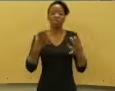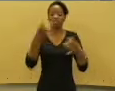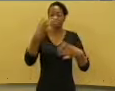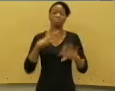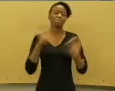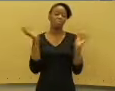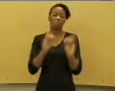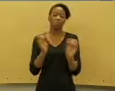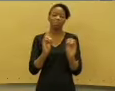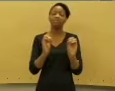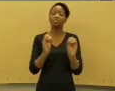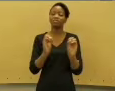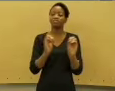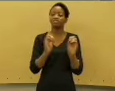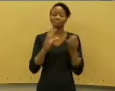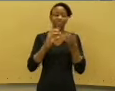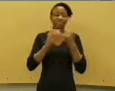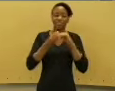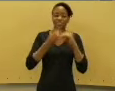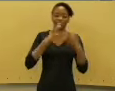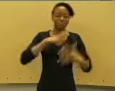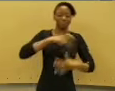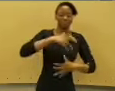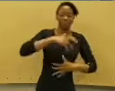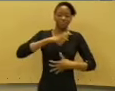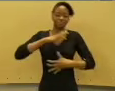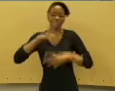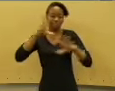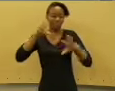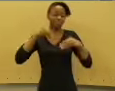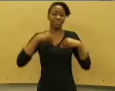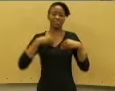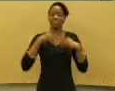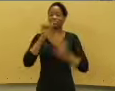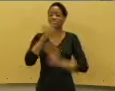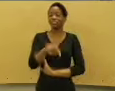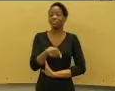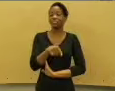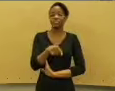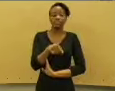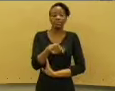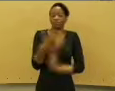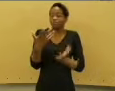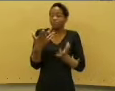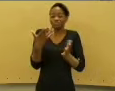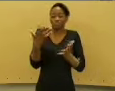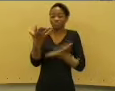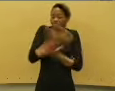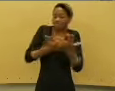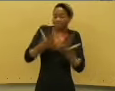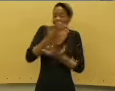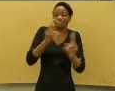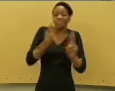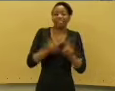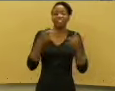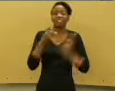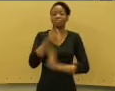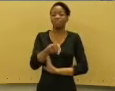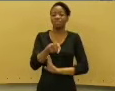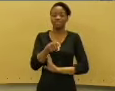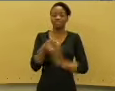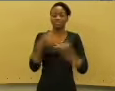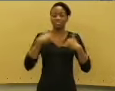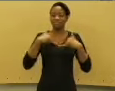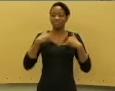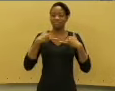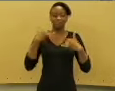trying to recover and adjust, you know. So the conversation needs to change as well. How are you talking about sexual health to disabled